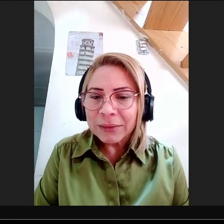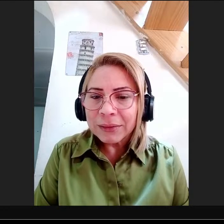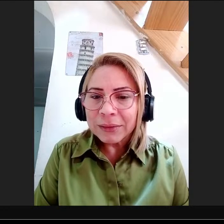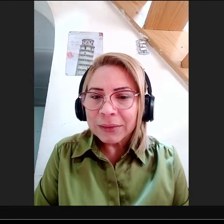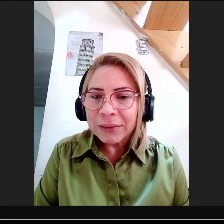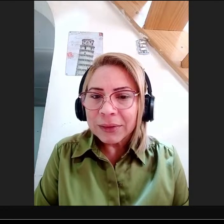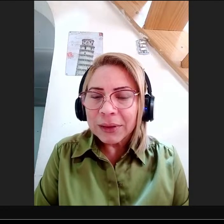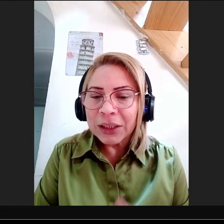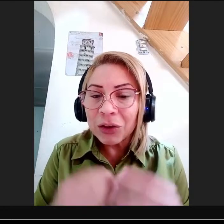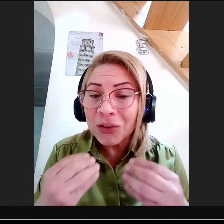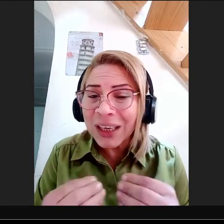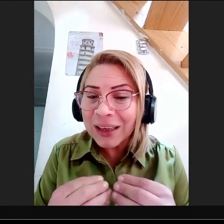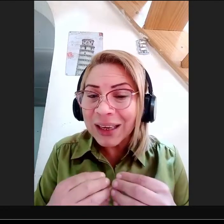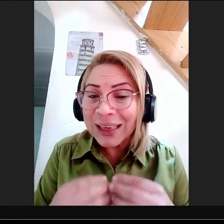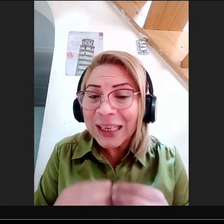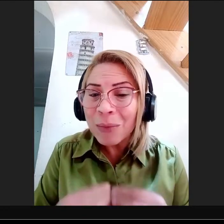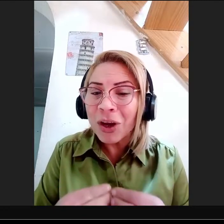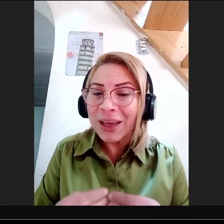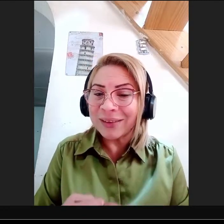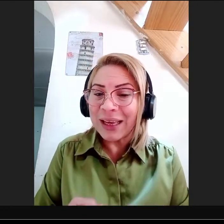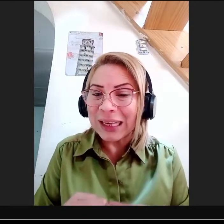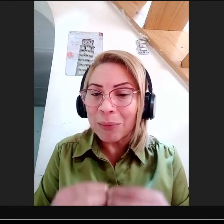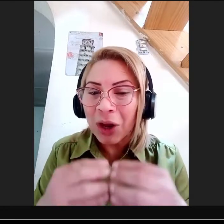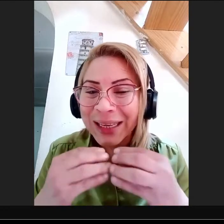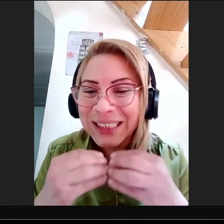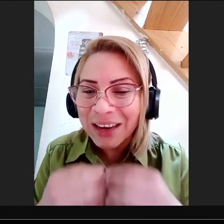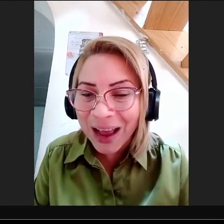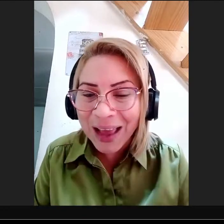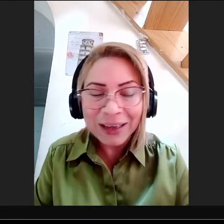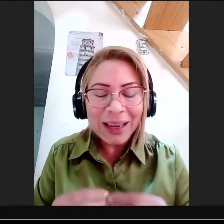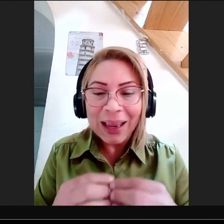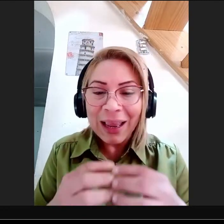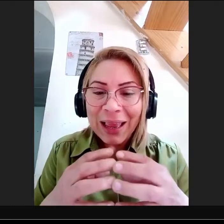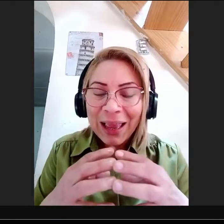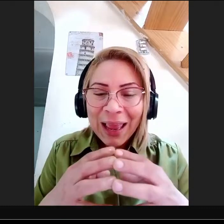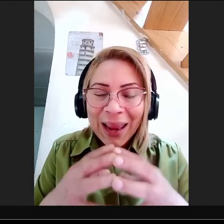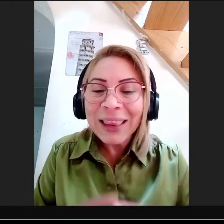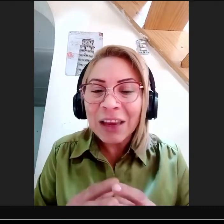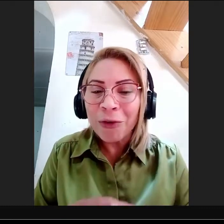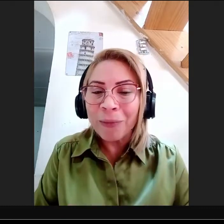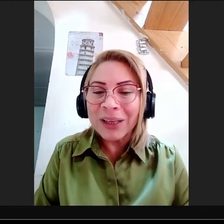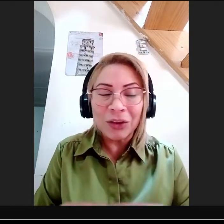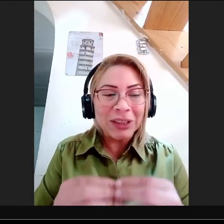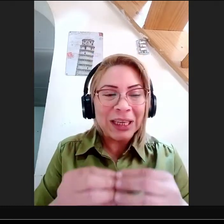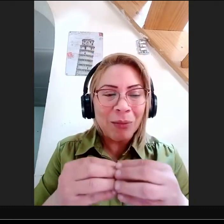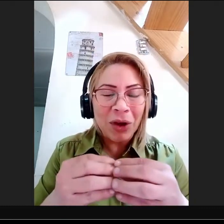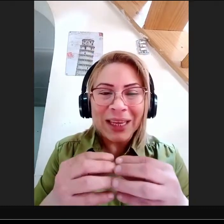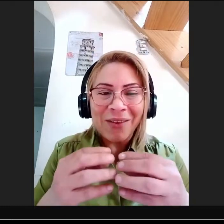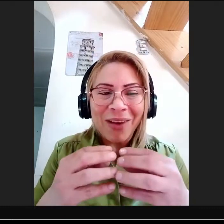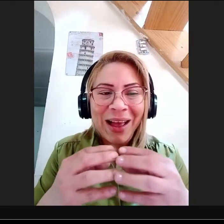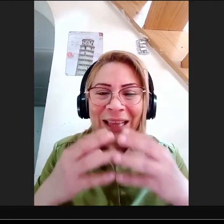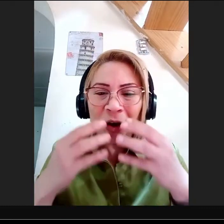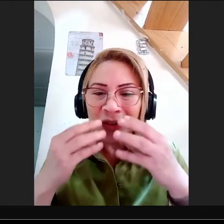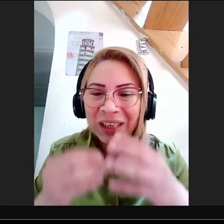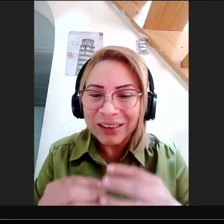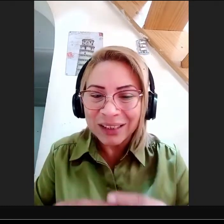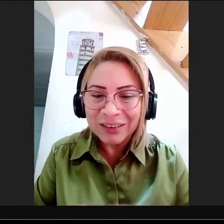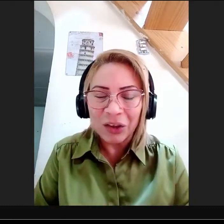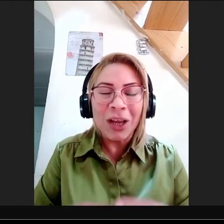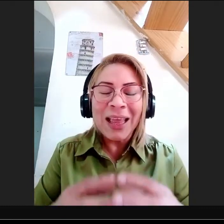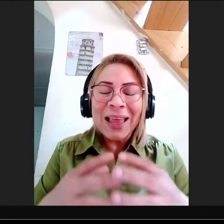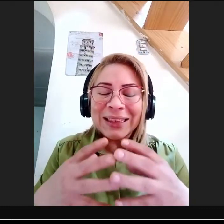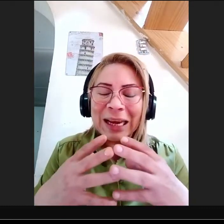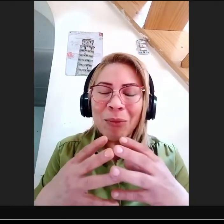because they took a family member's job. So what do we need to do? We need to take